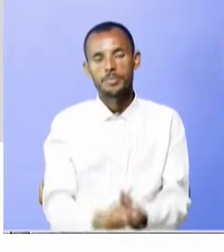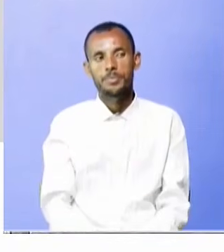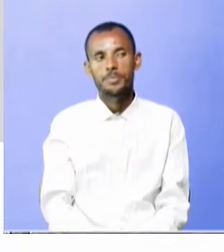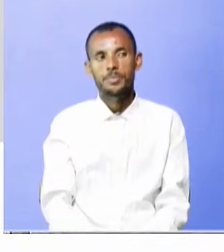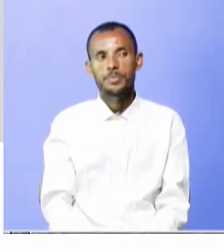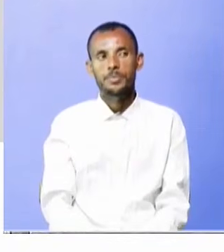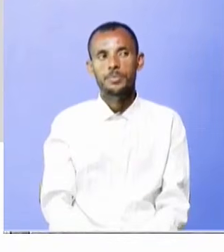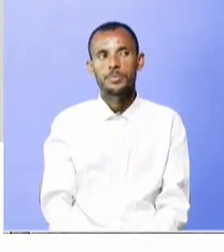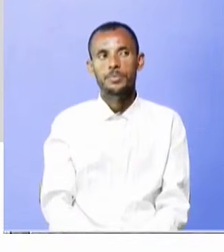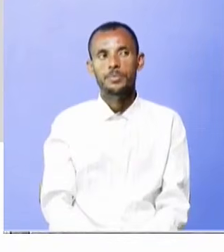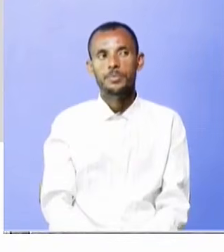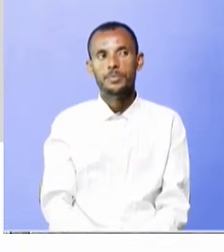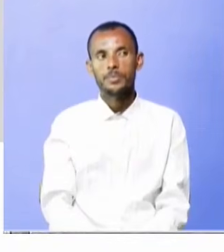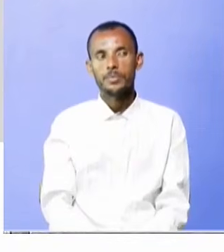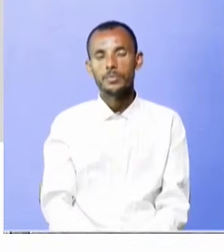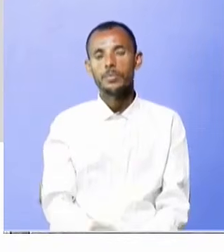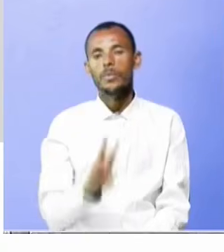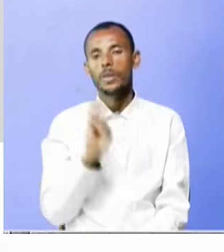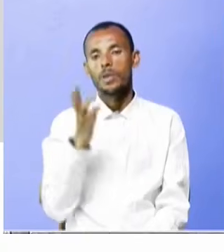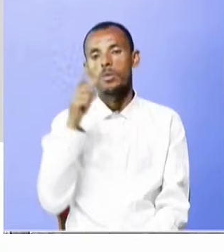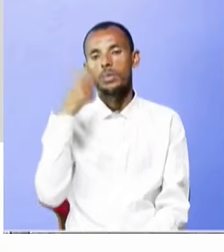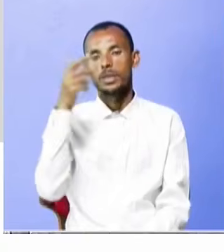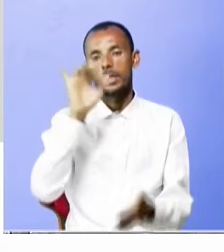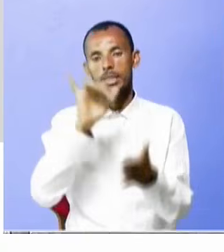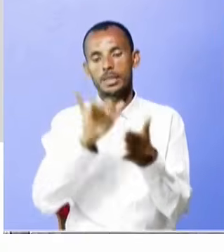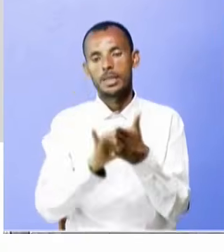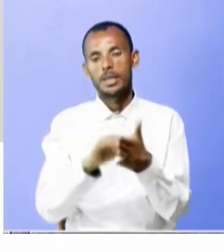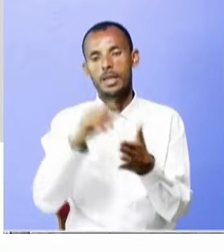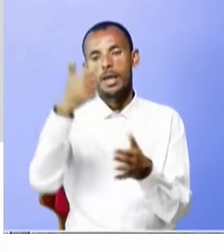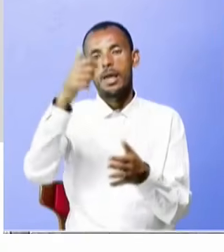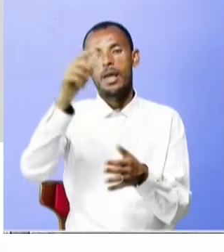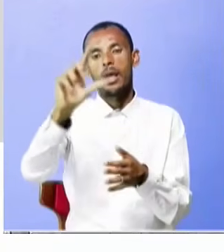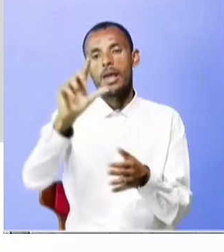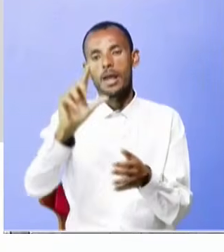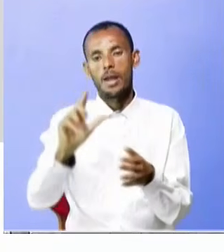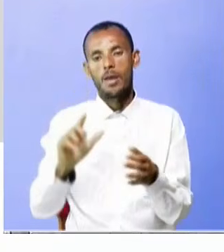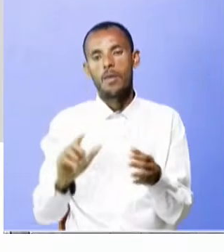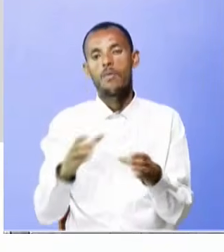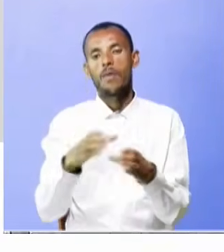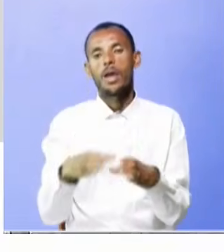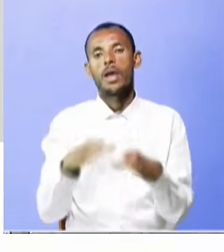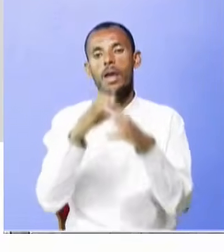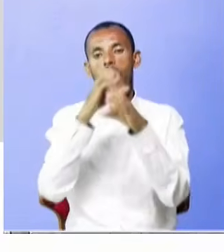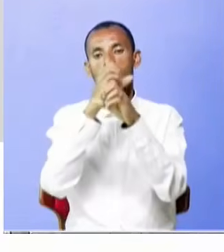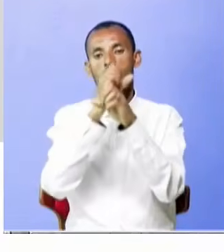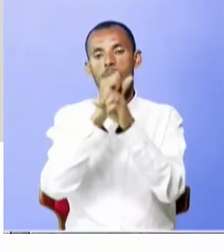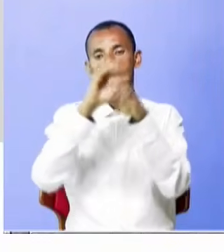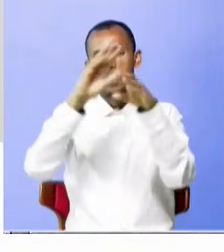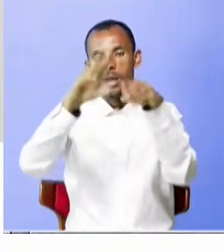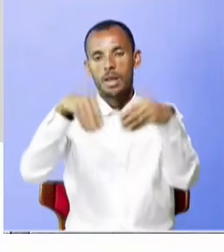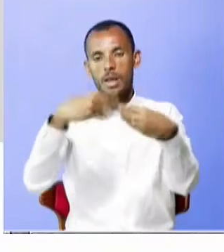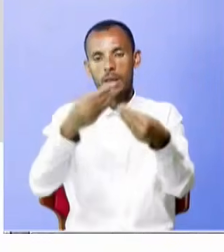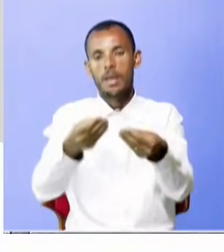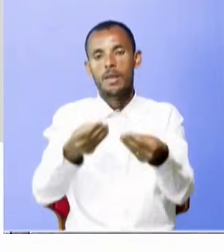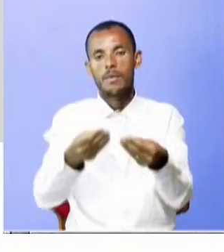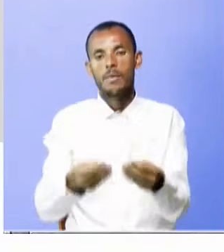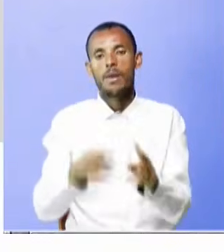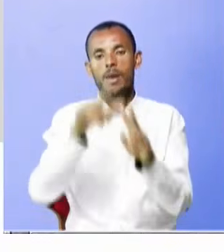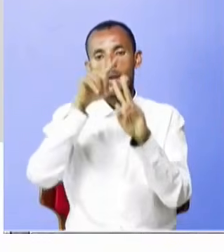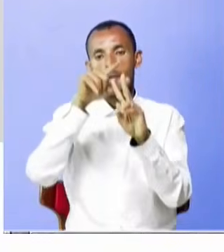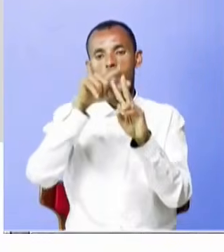So we said that the lateral surface area of a cone is given by